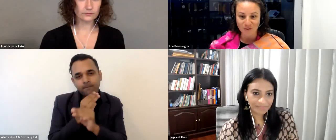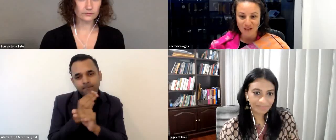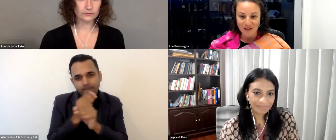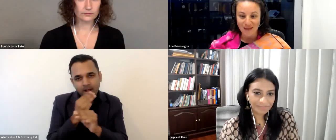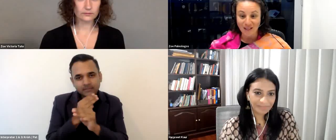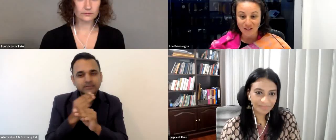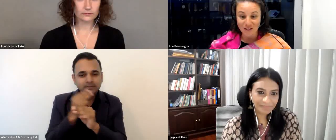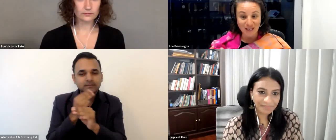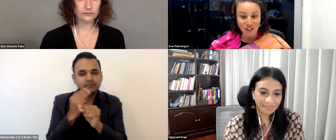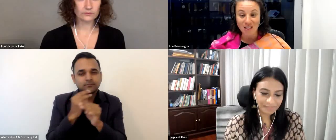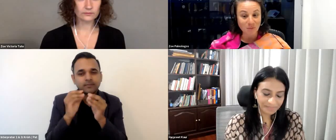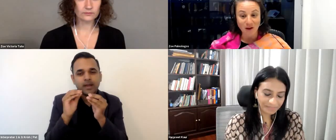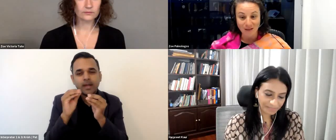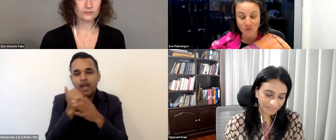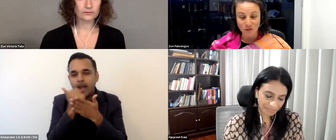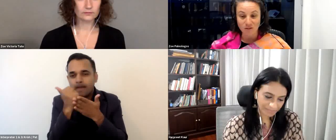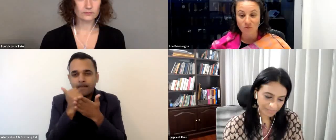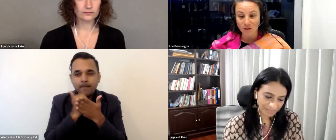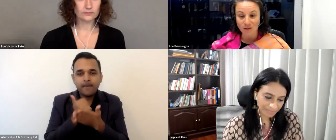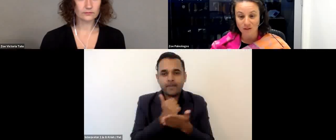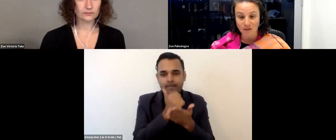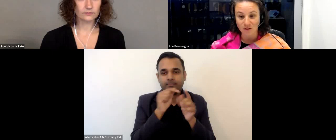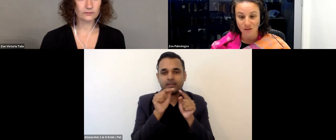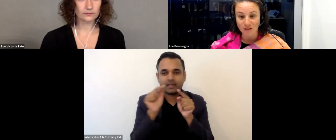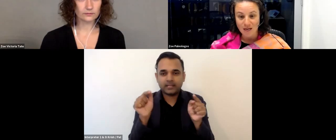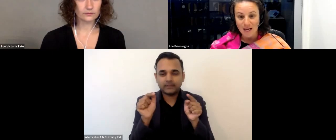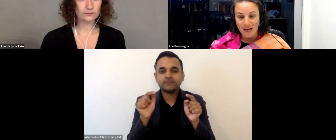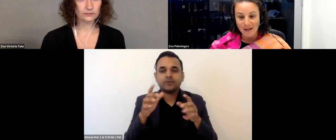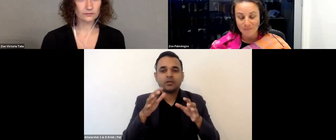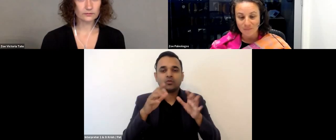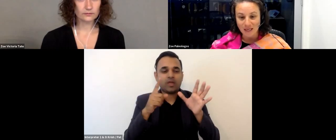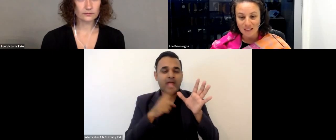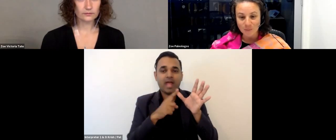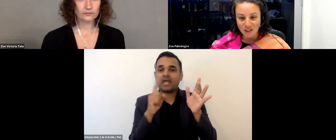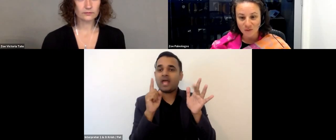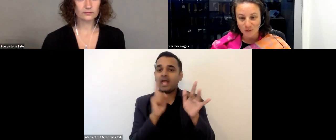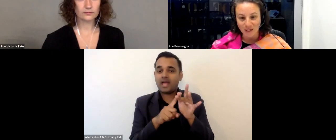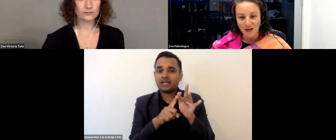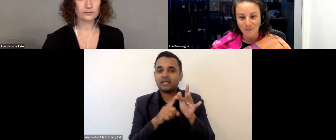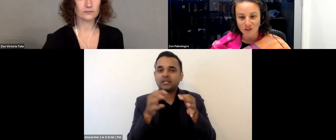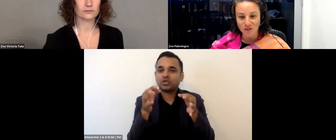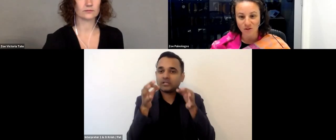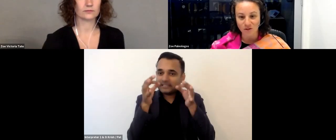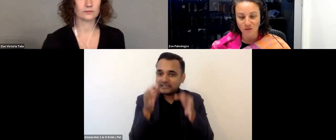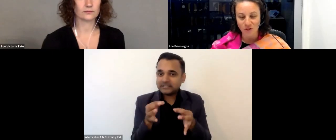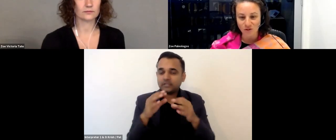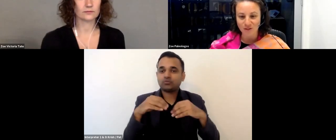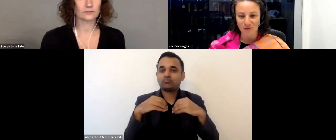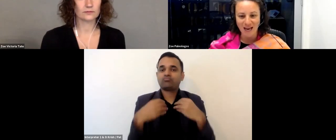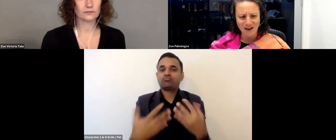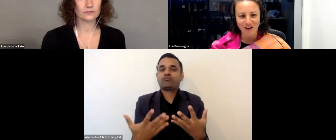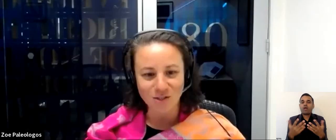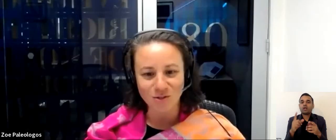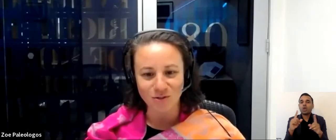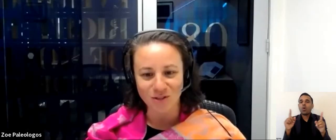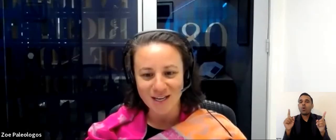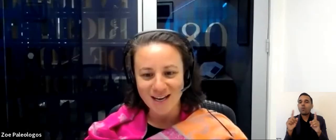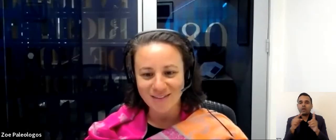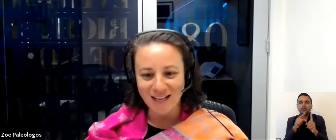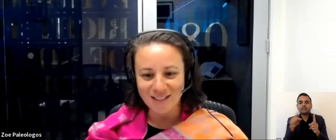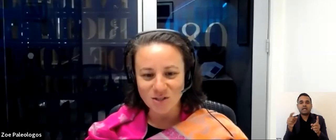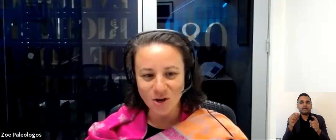terms of that gender bias, which is a real concern, especially when it comes to the use of an AI